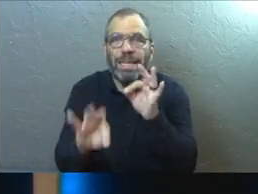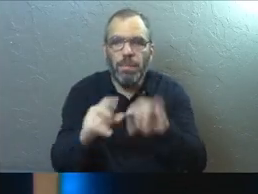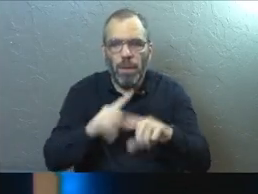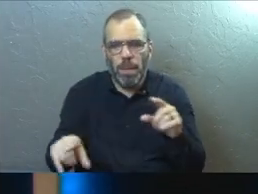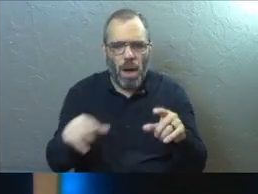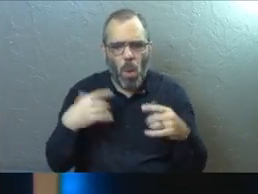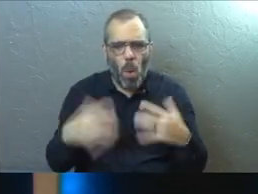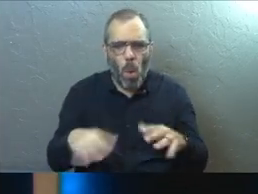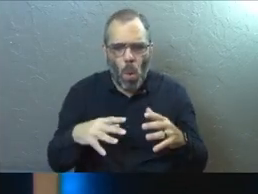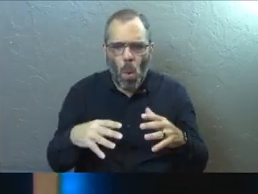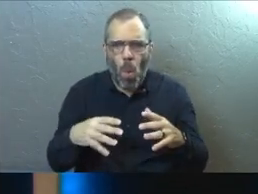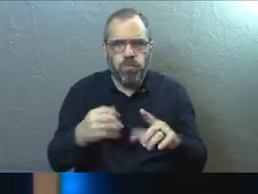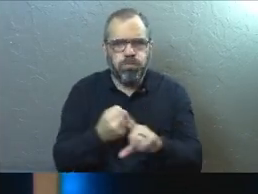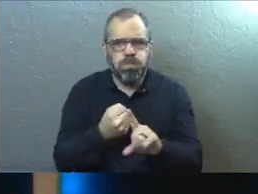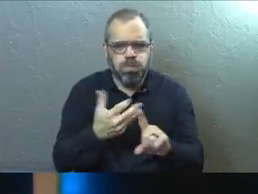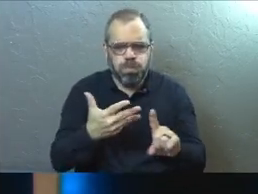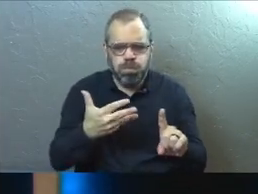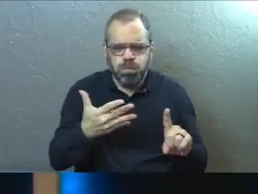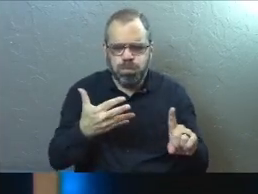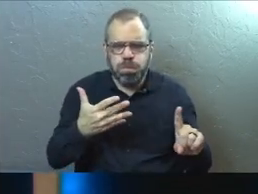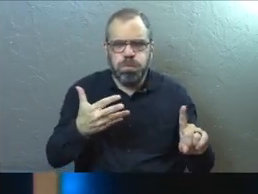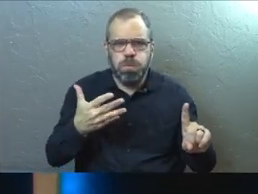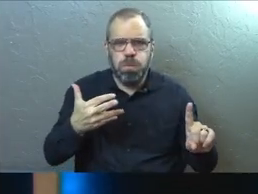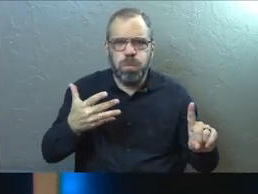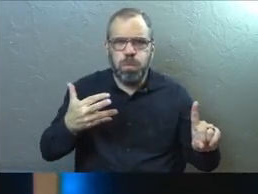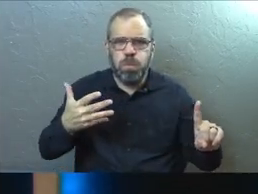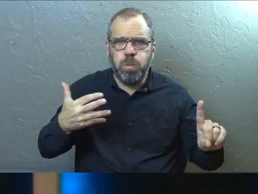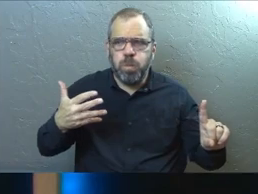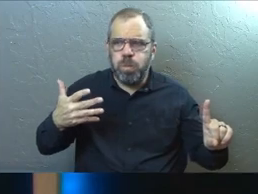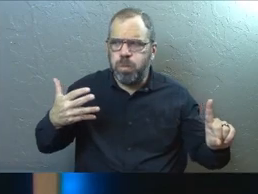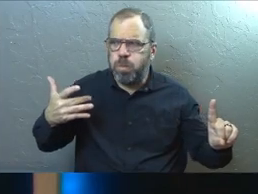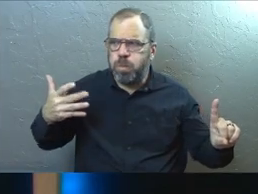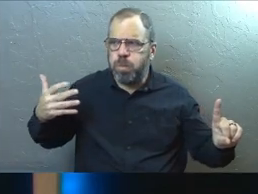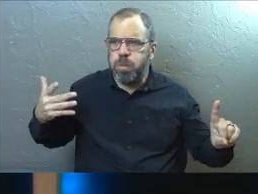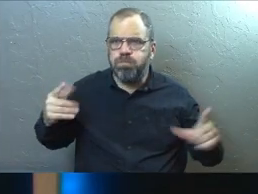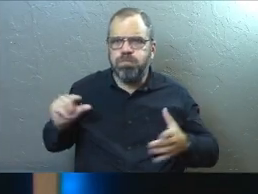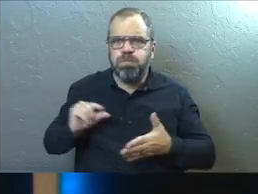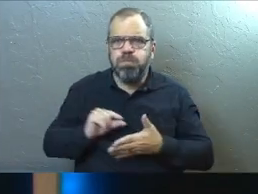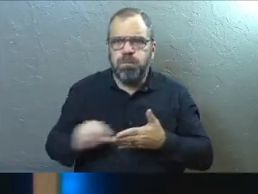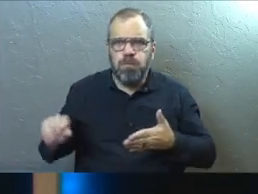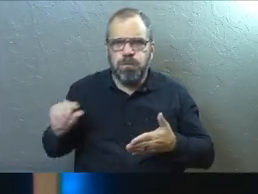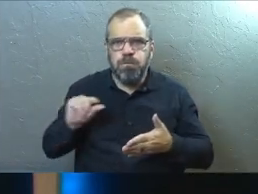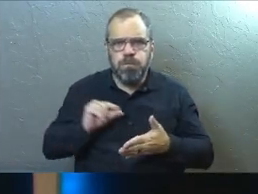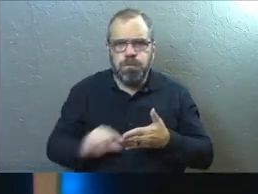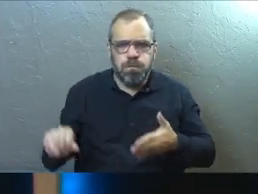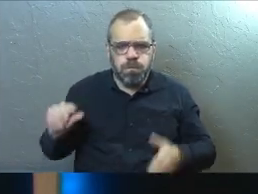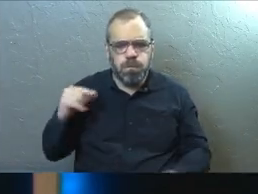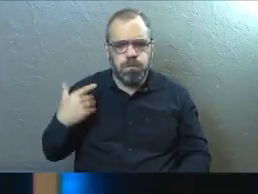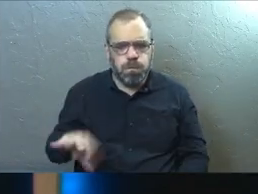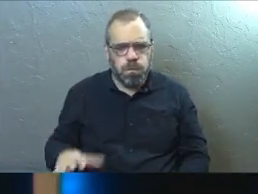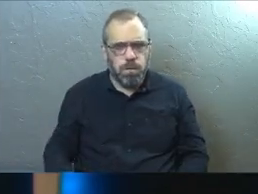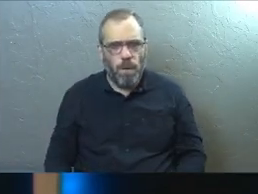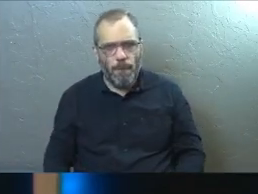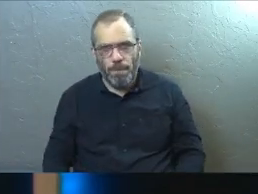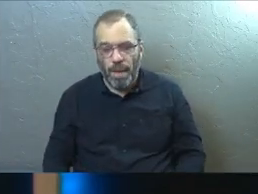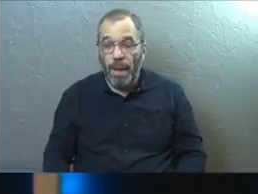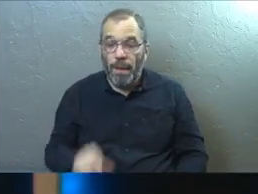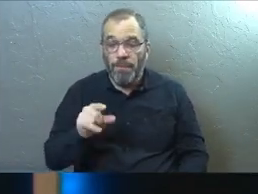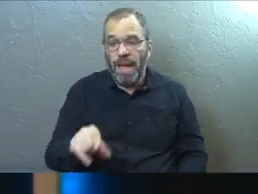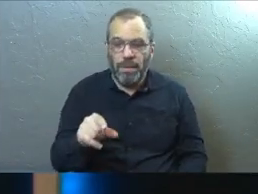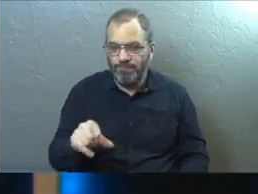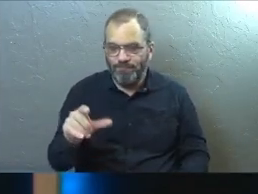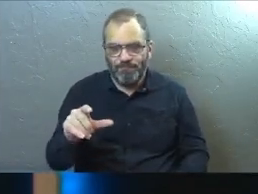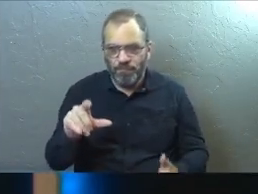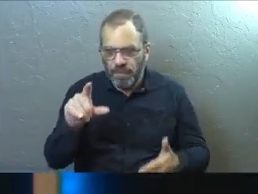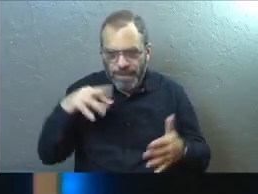but it goes way down. And there's so much depth to this simple phrase. There's so much that we